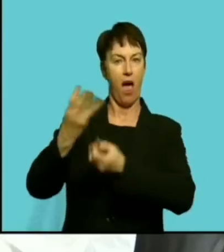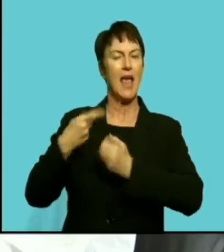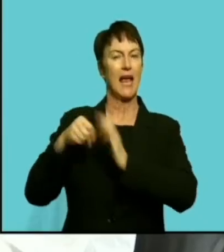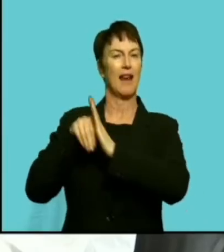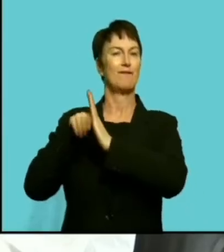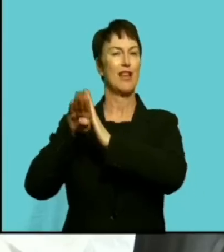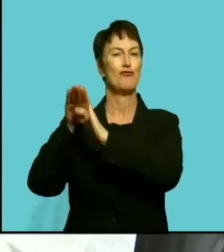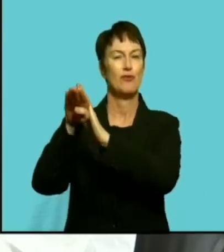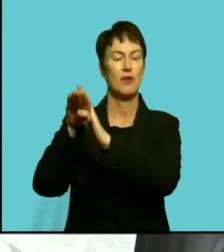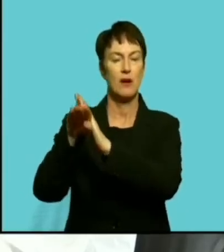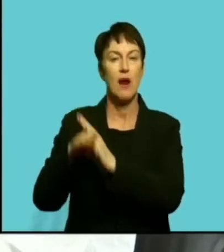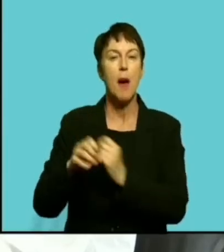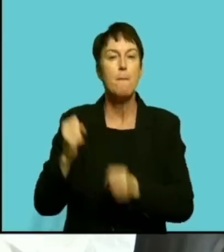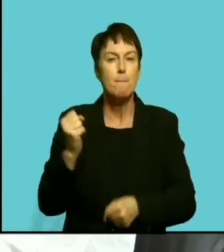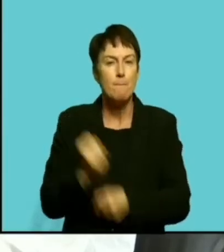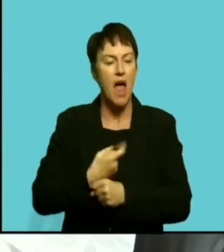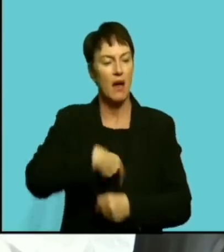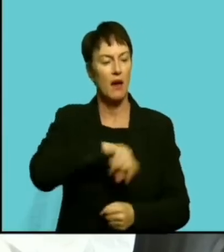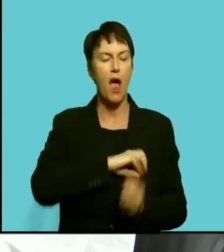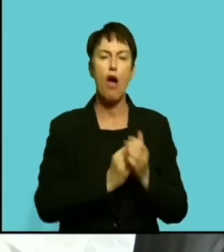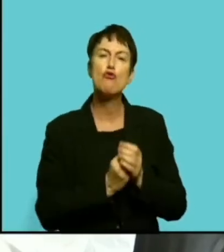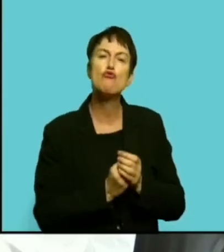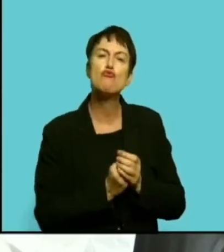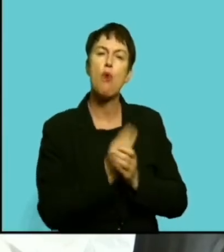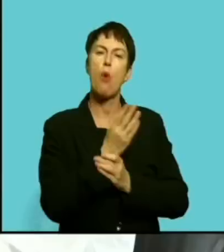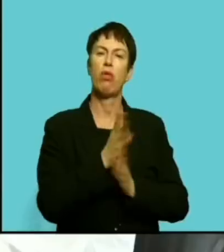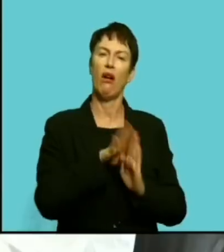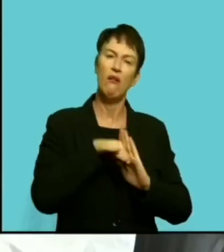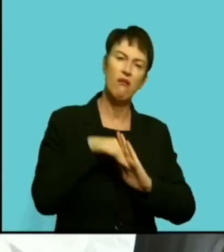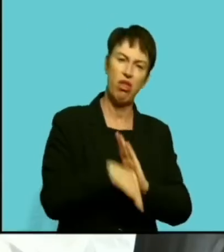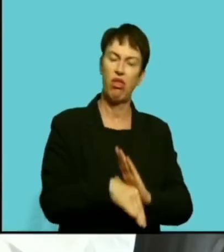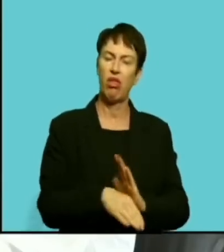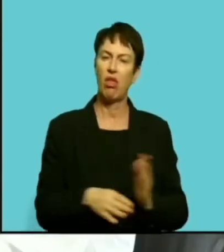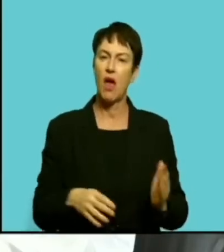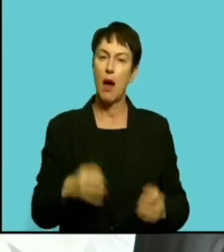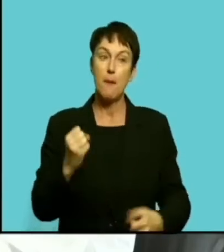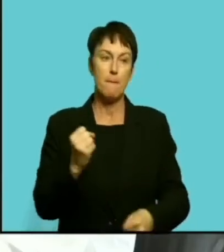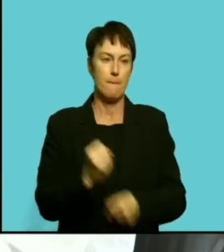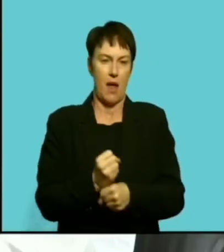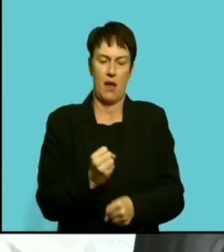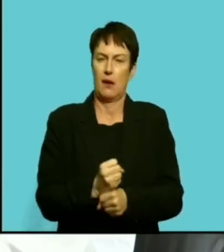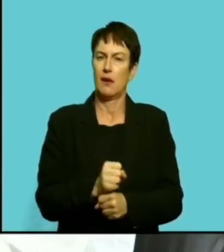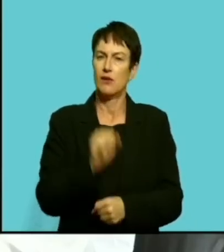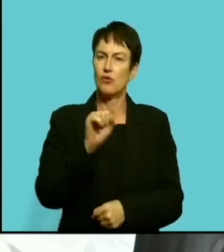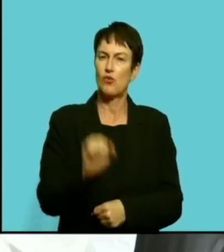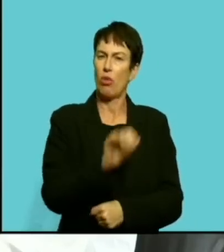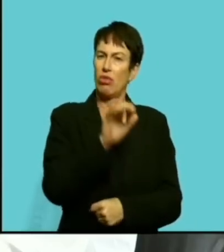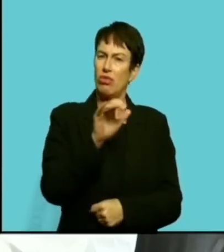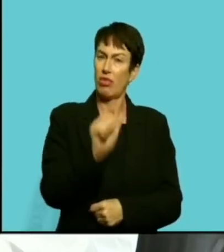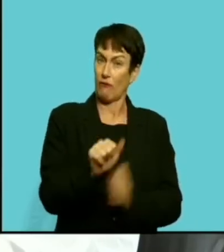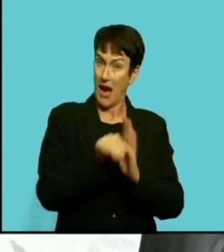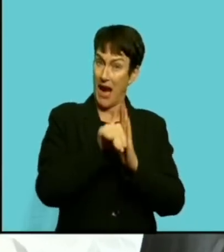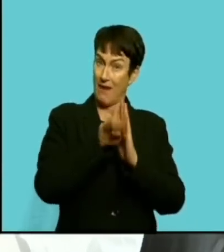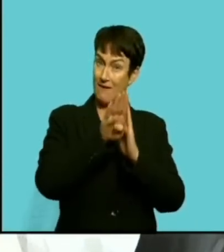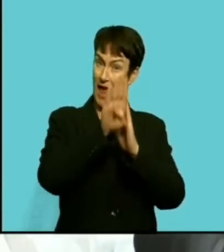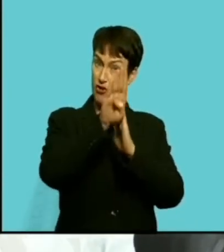will further choke growth and not necessarily decrease high domestic inflation. Can the Governor comment on